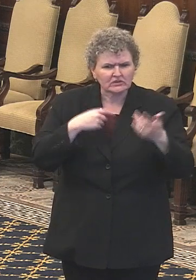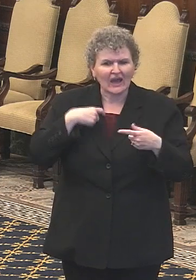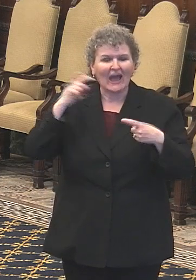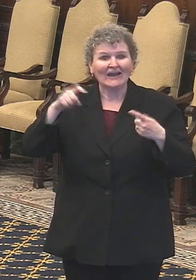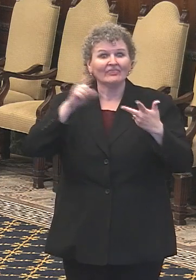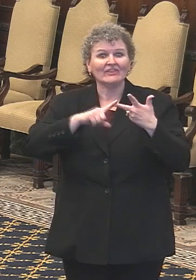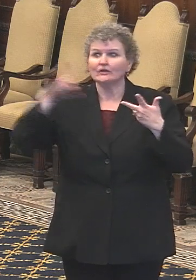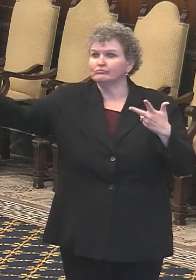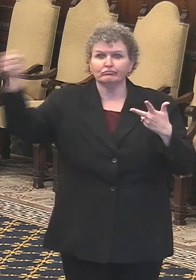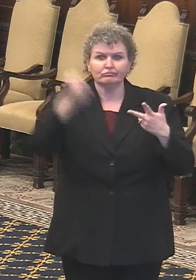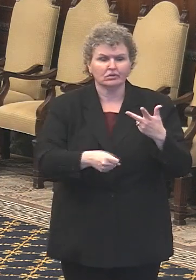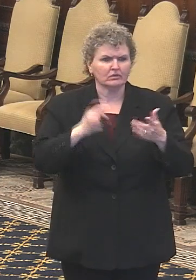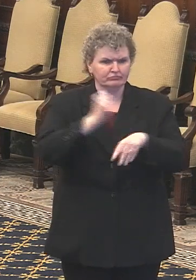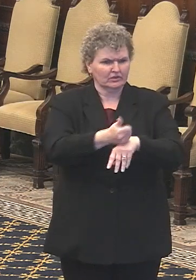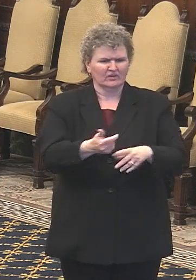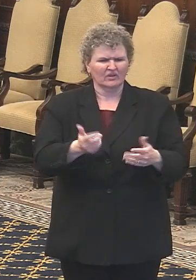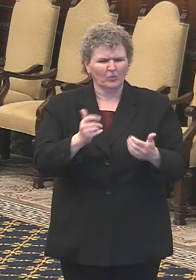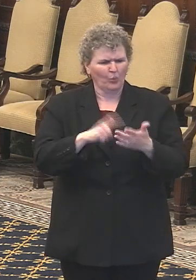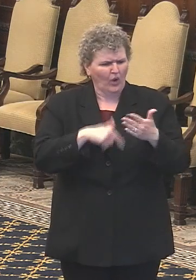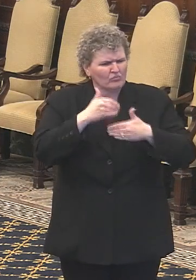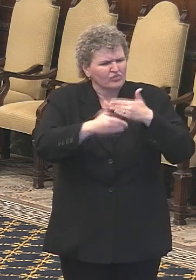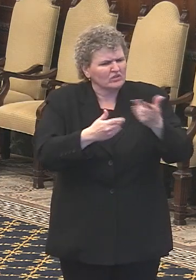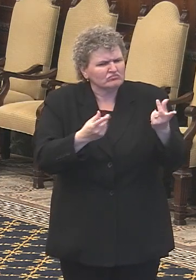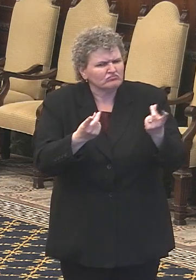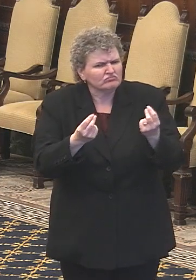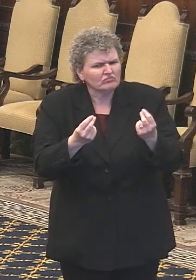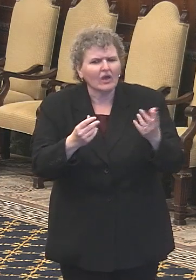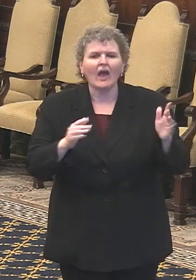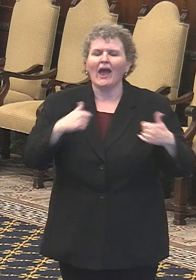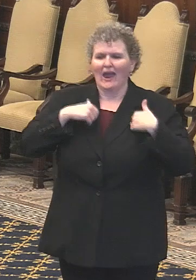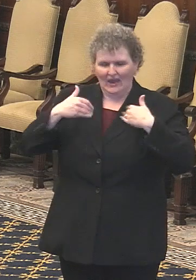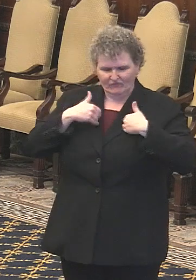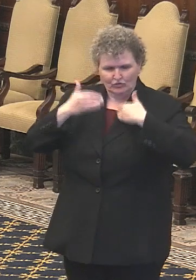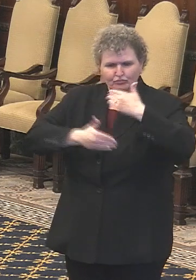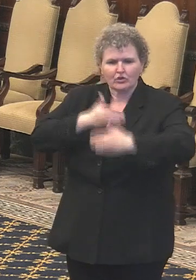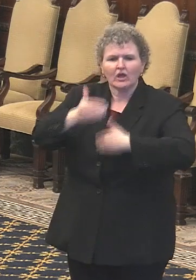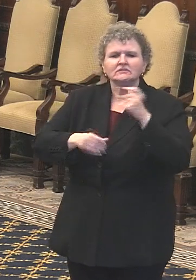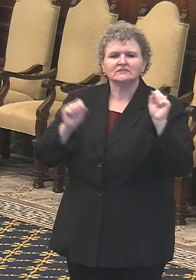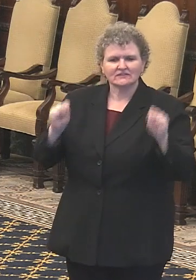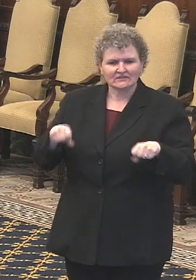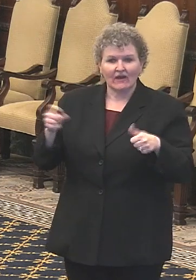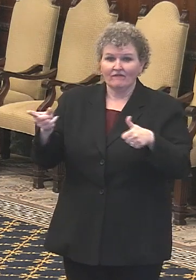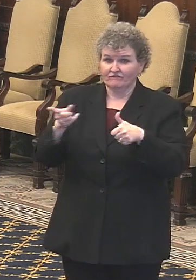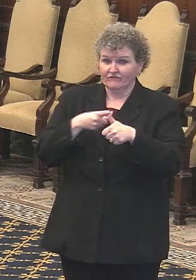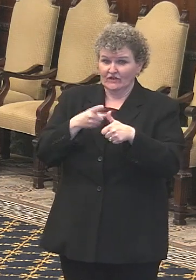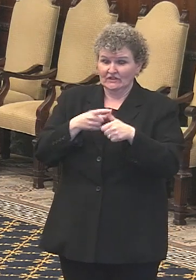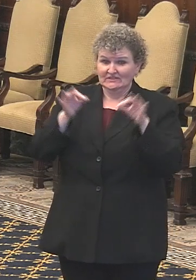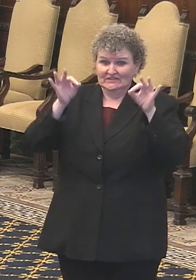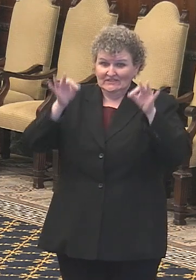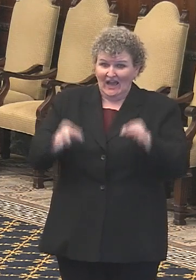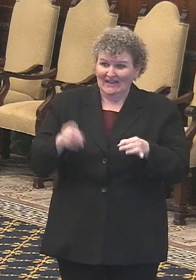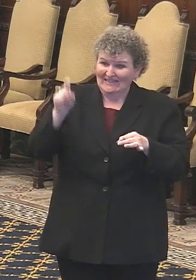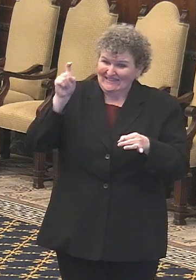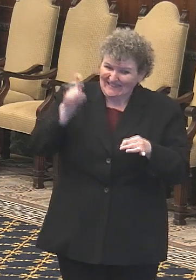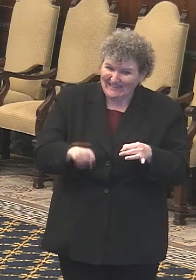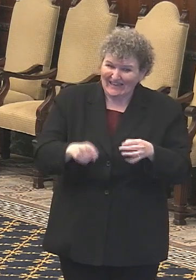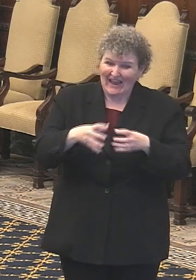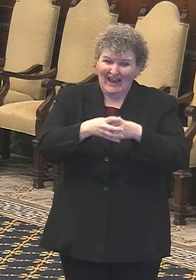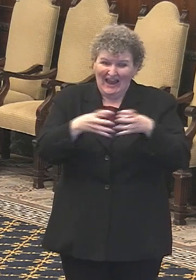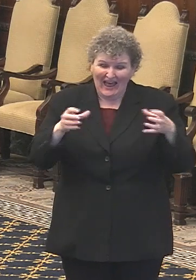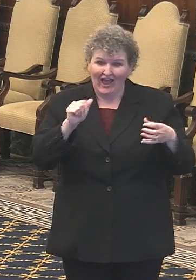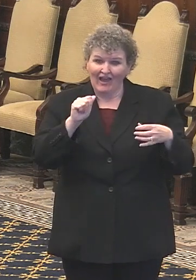send their patients there? No, there's definitely a process. First, we need to determine if we need the facility at all, and that will be based upon the